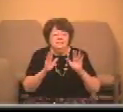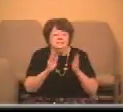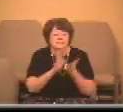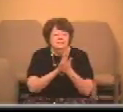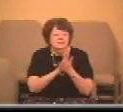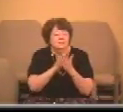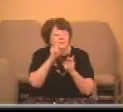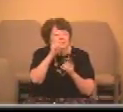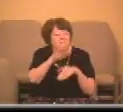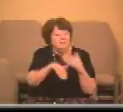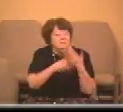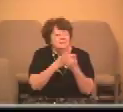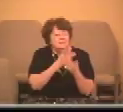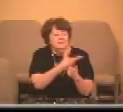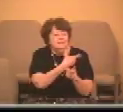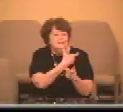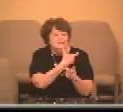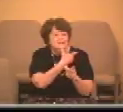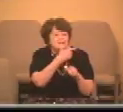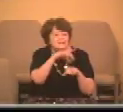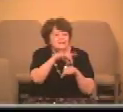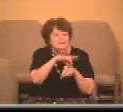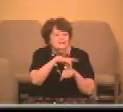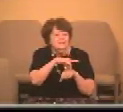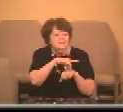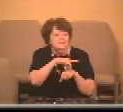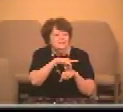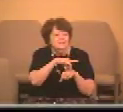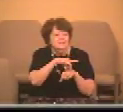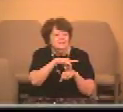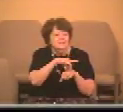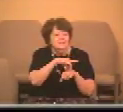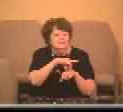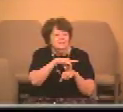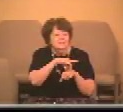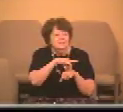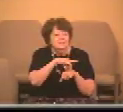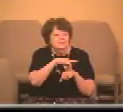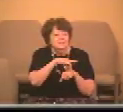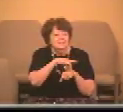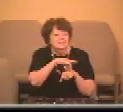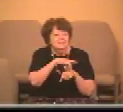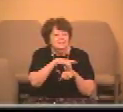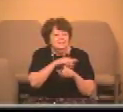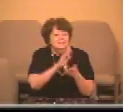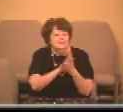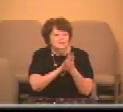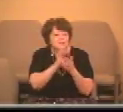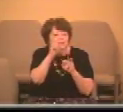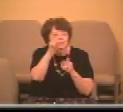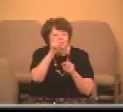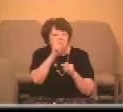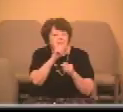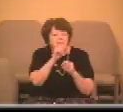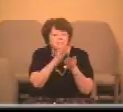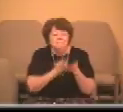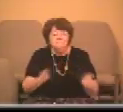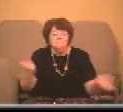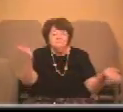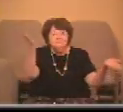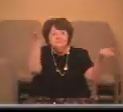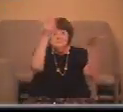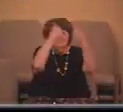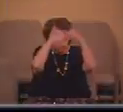flow. Praise him, all creatures here below. Praise